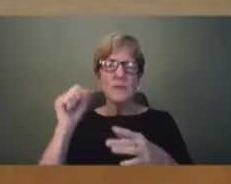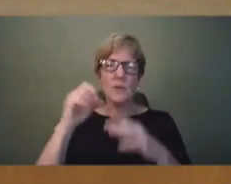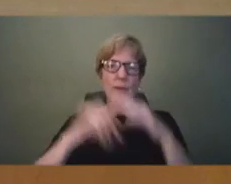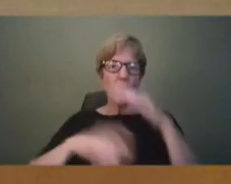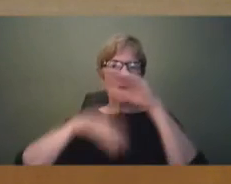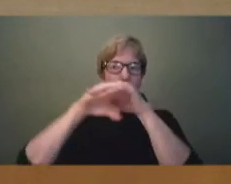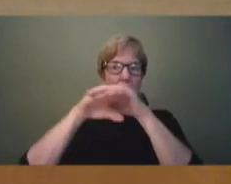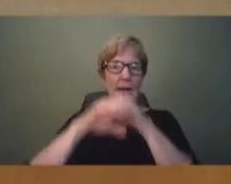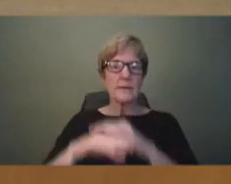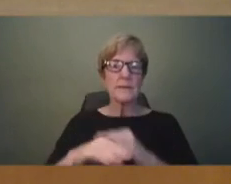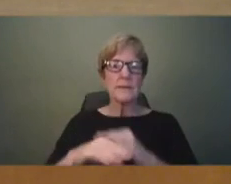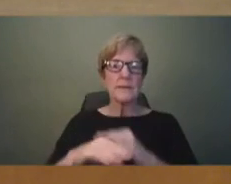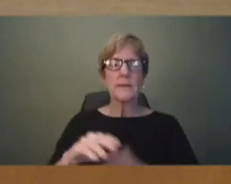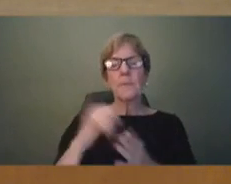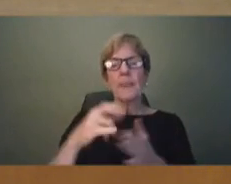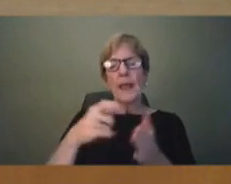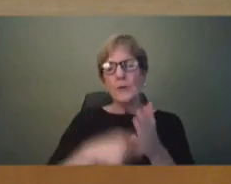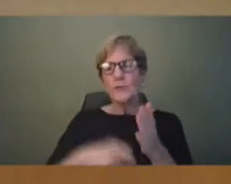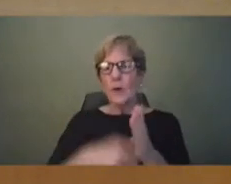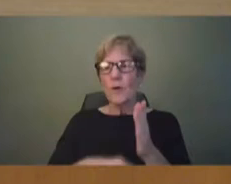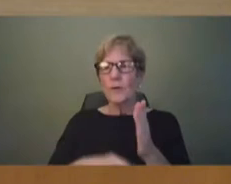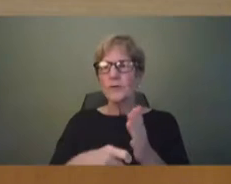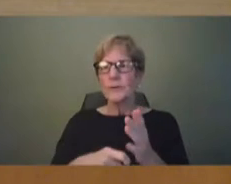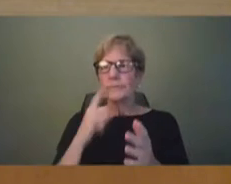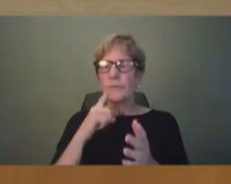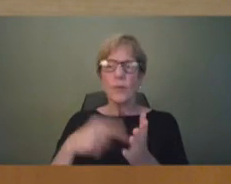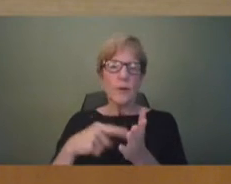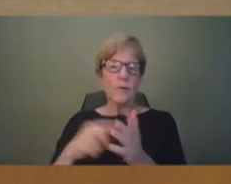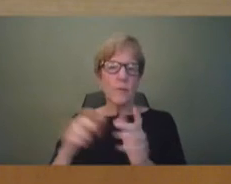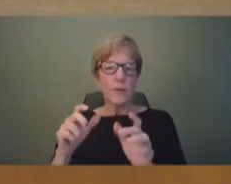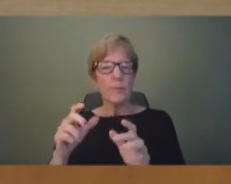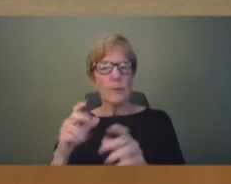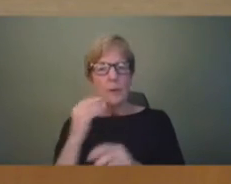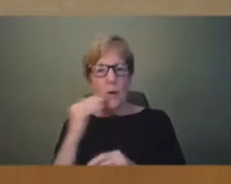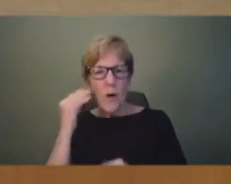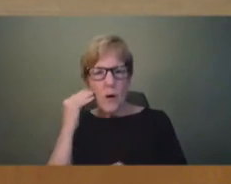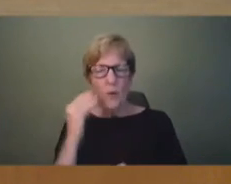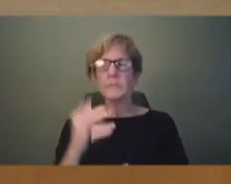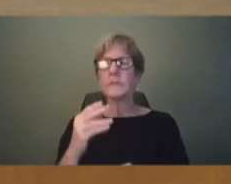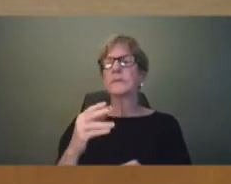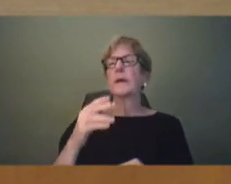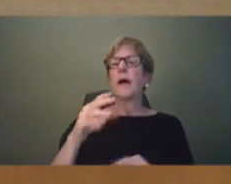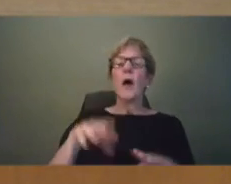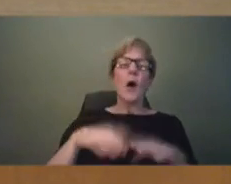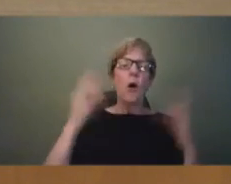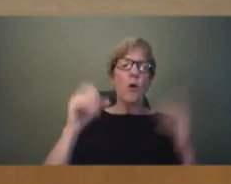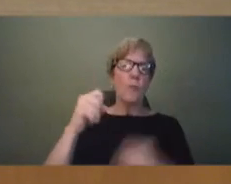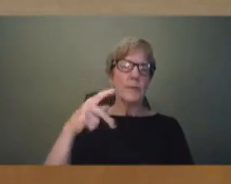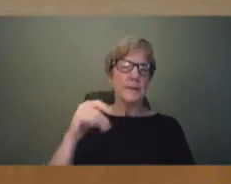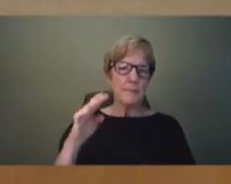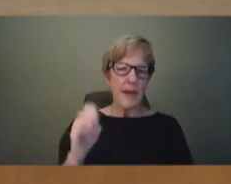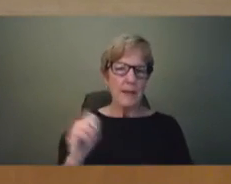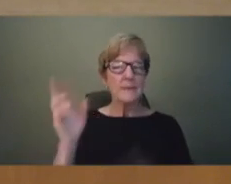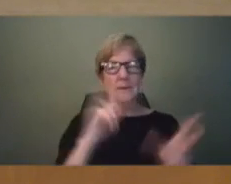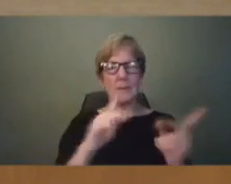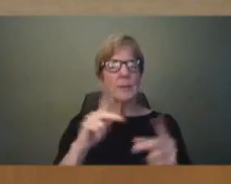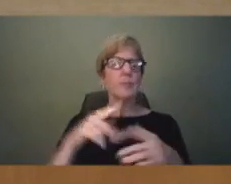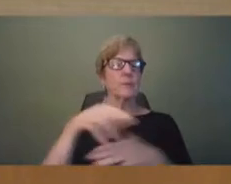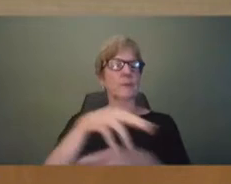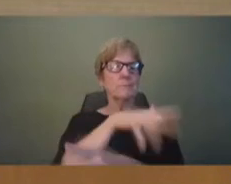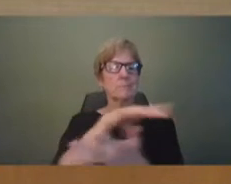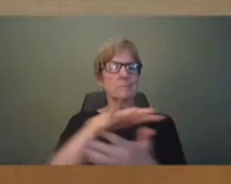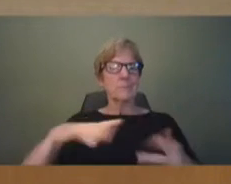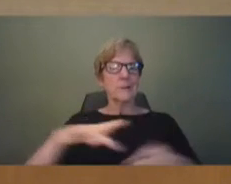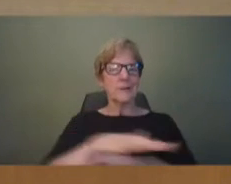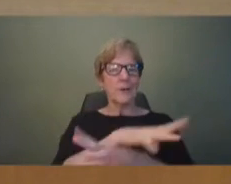about EV charging affordable housing uh publicly accessible open space Etc so those would be the same again the big difference is just going